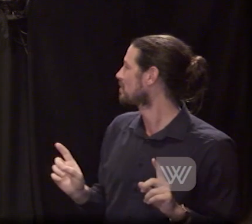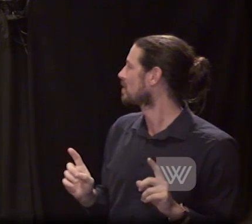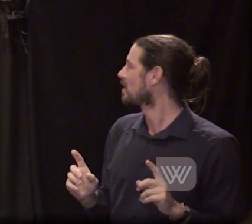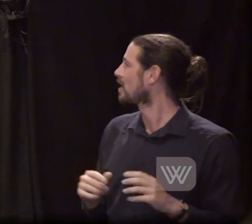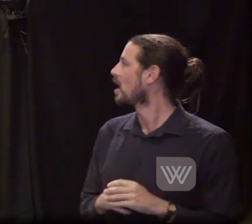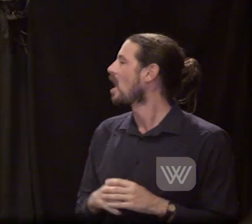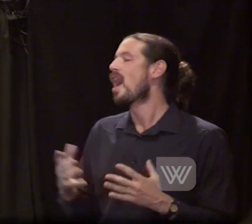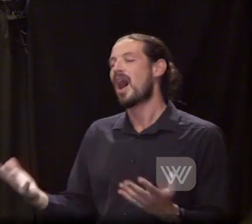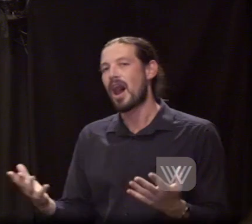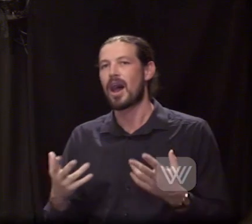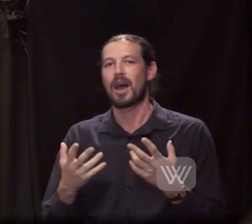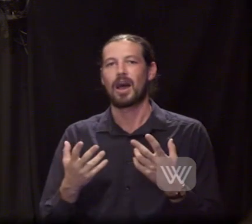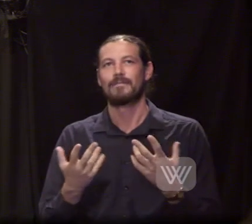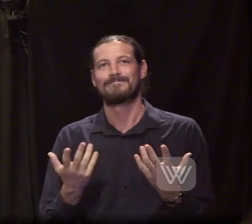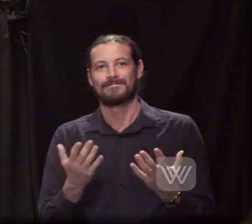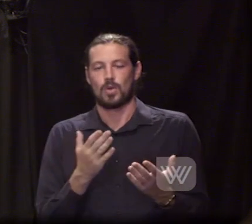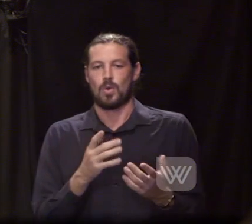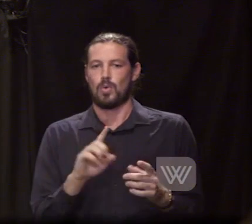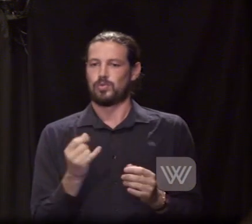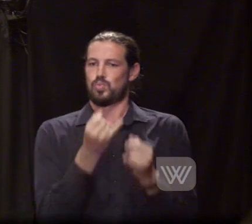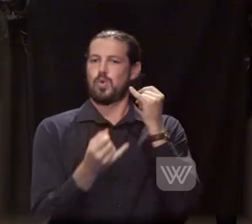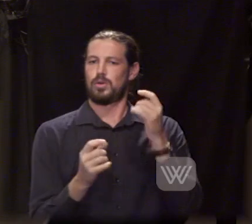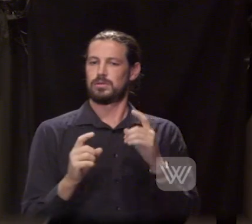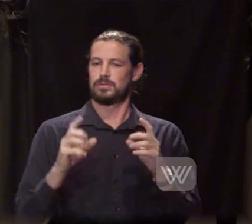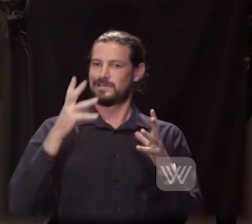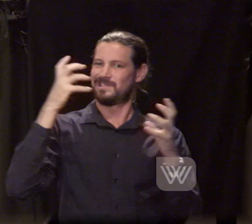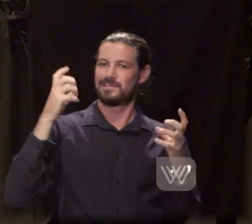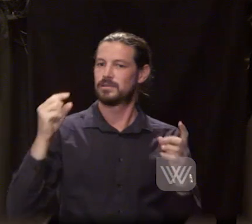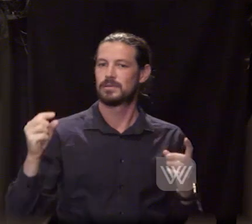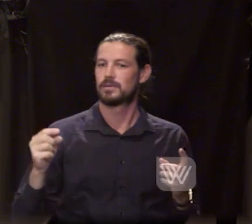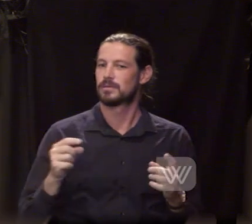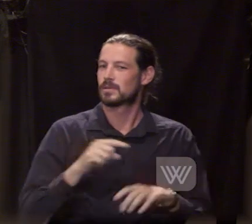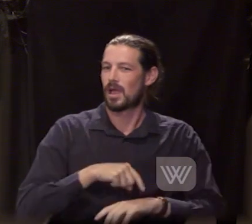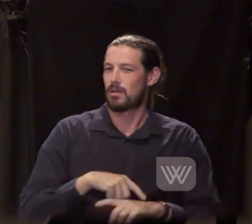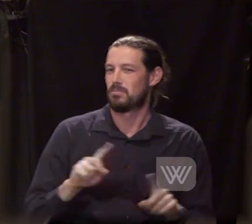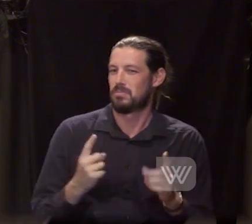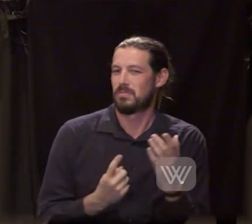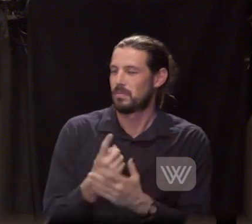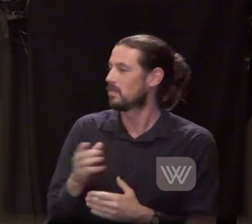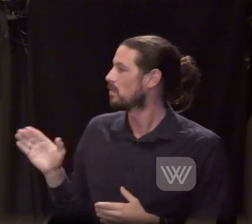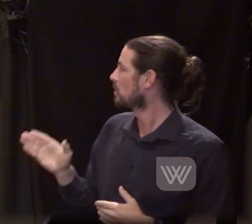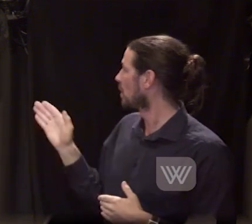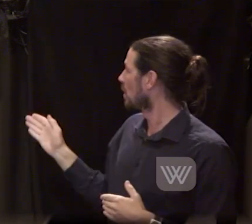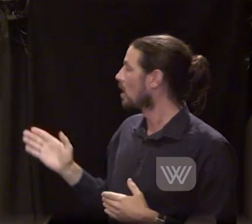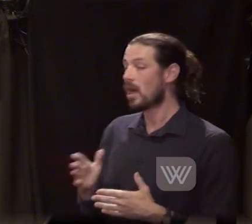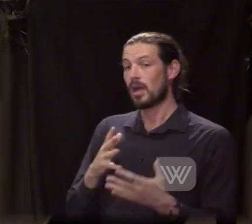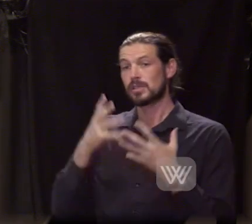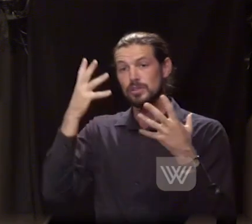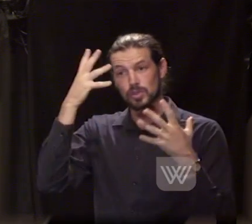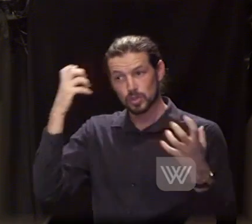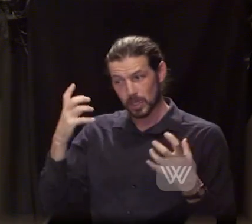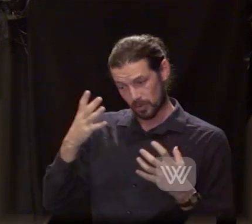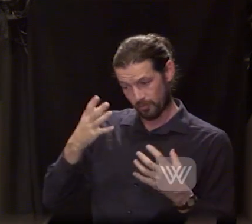What was the most challenging or stress-inducing moment in your year? Stress-inducing moments for us didn't necessarily always come from the crew